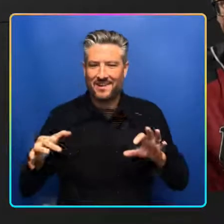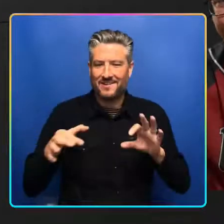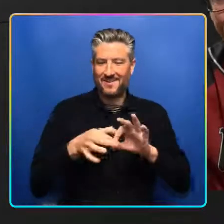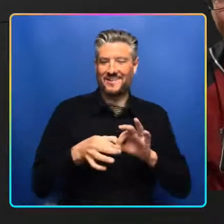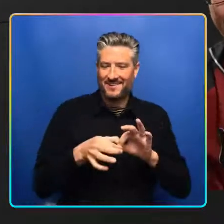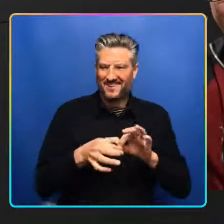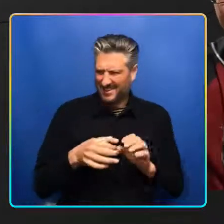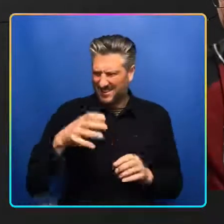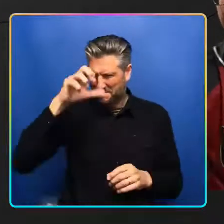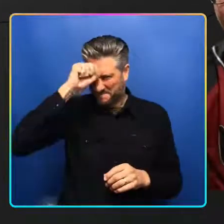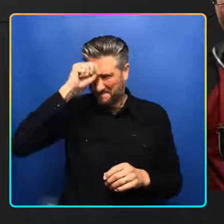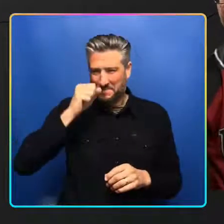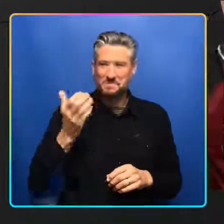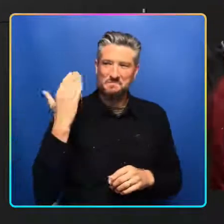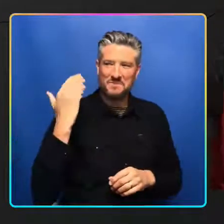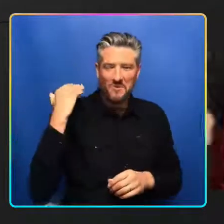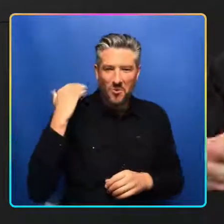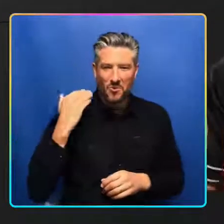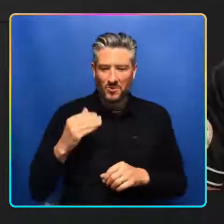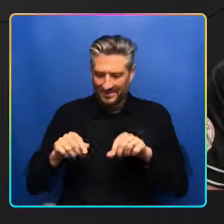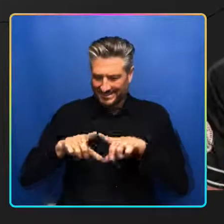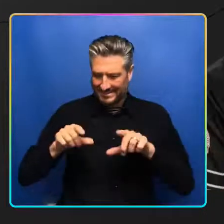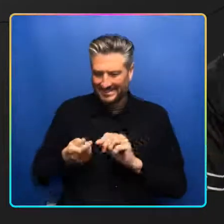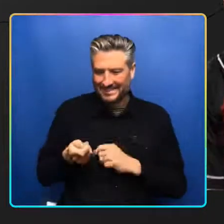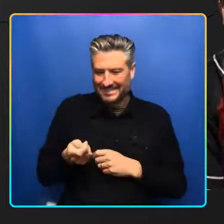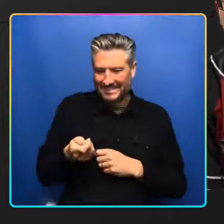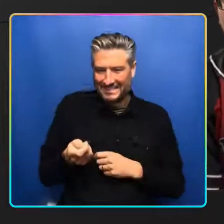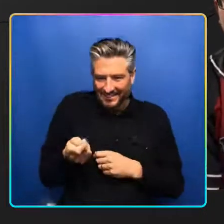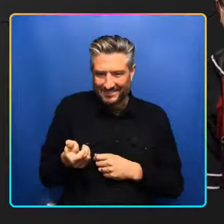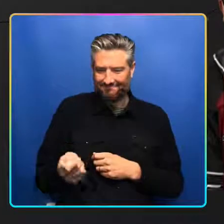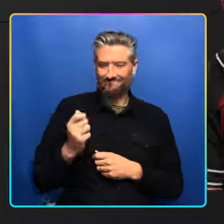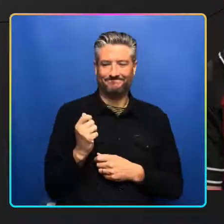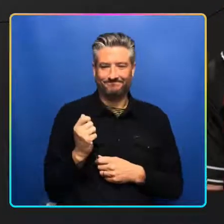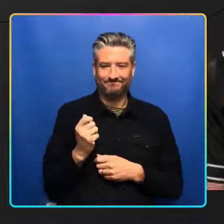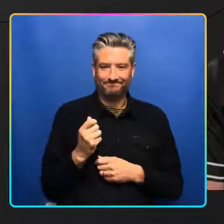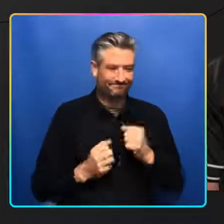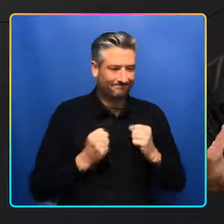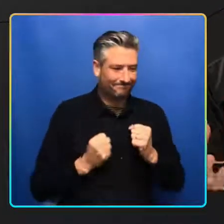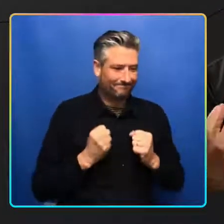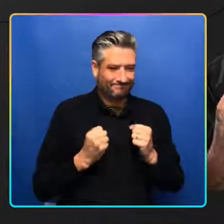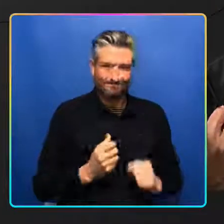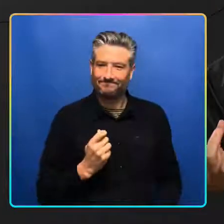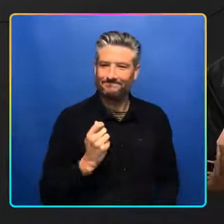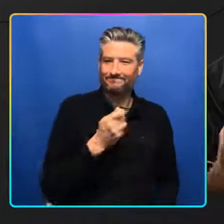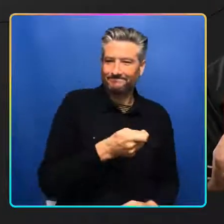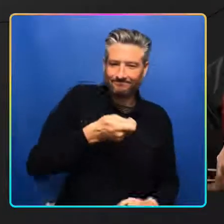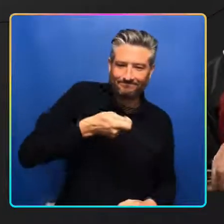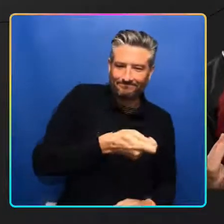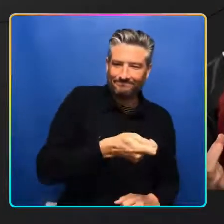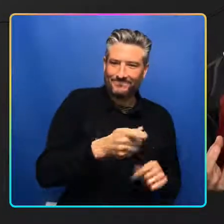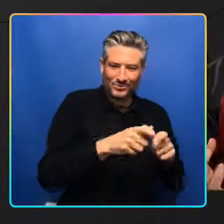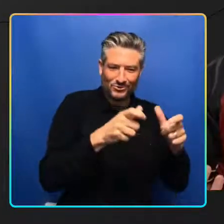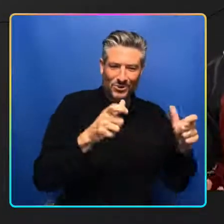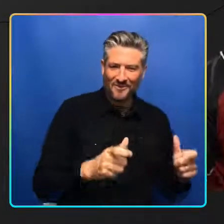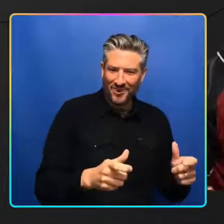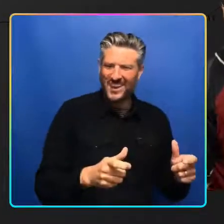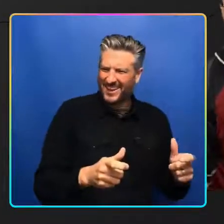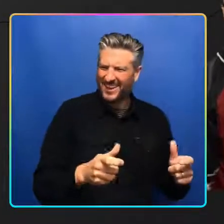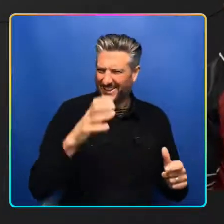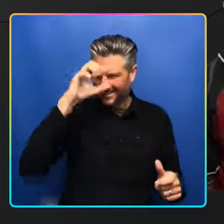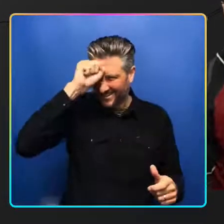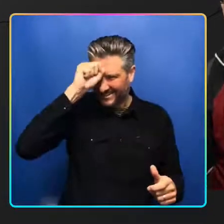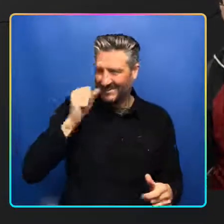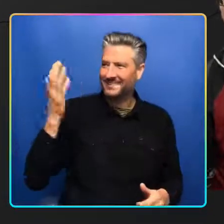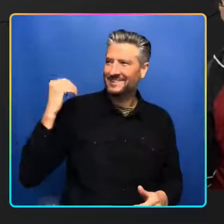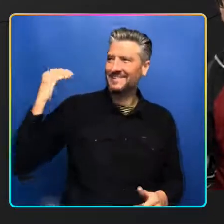and walk to production and then copied it on the server. So this feels kind of like the same, that